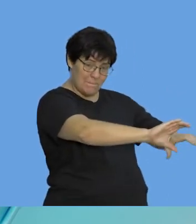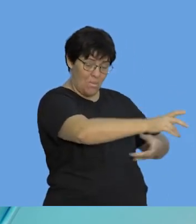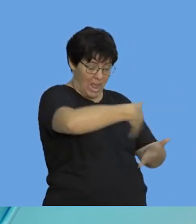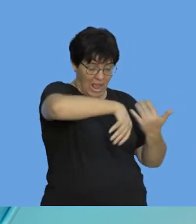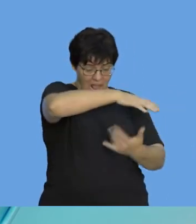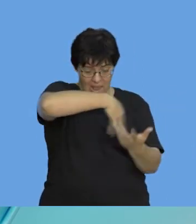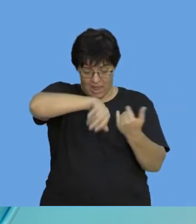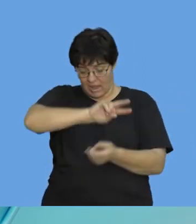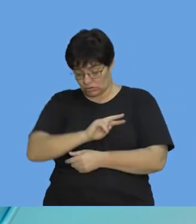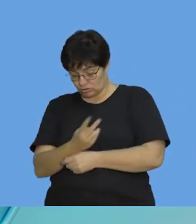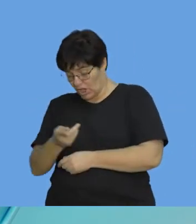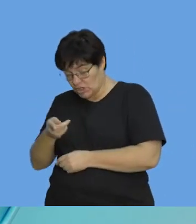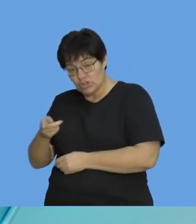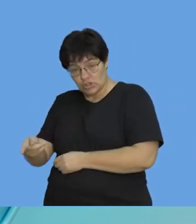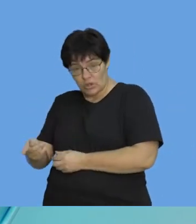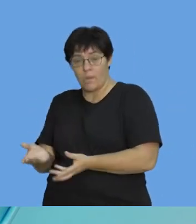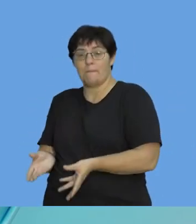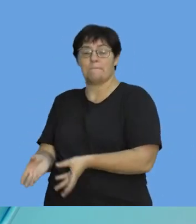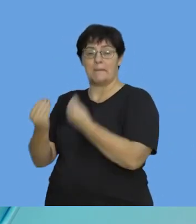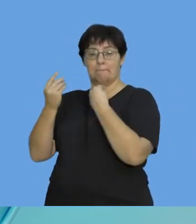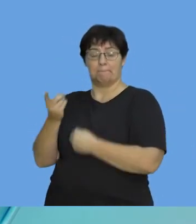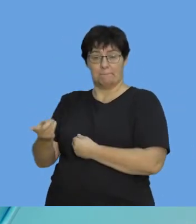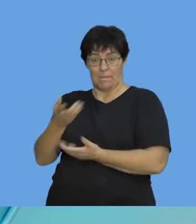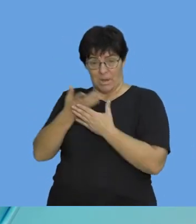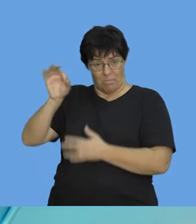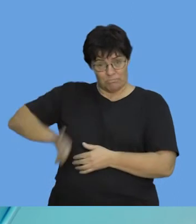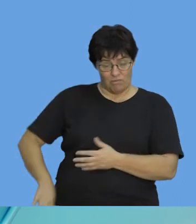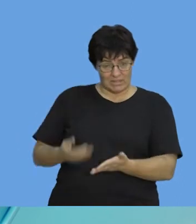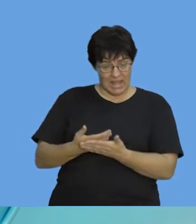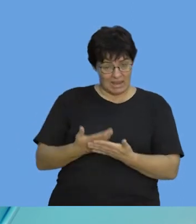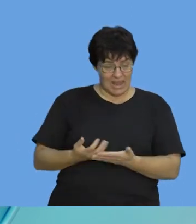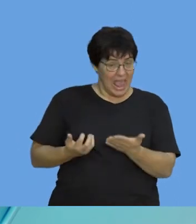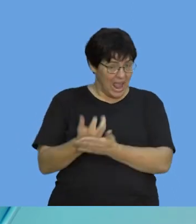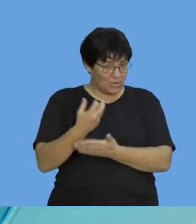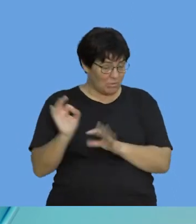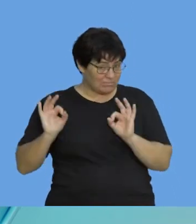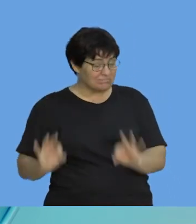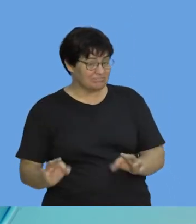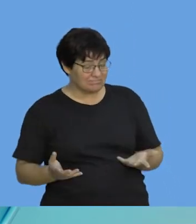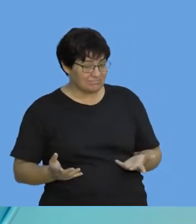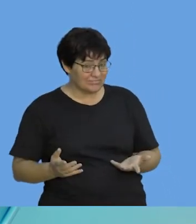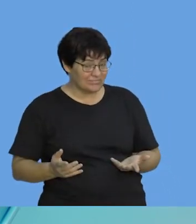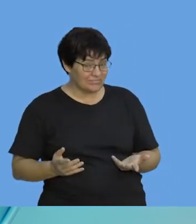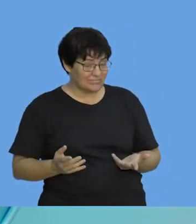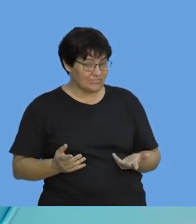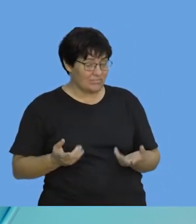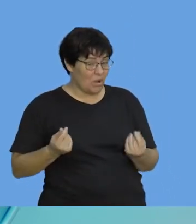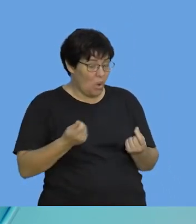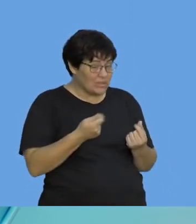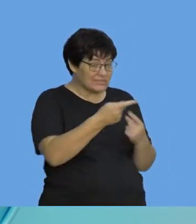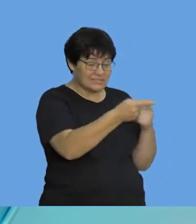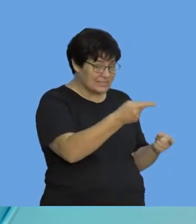expected. Is this profitable? Is it economically viable? Are we using the cost attached to